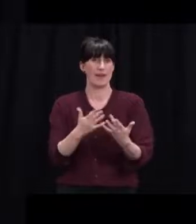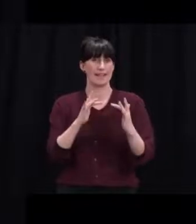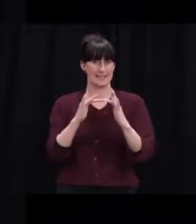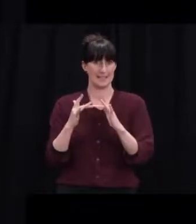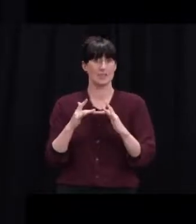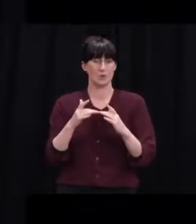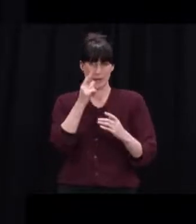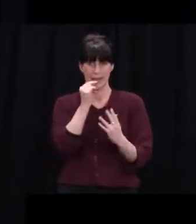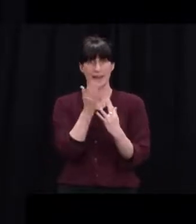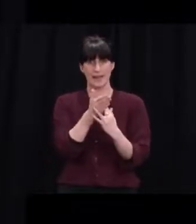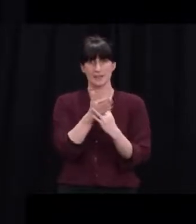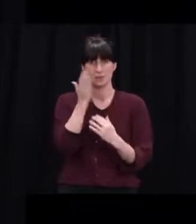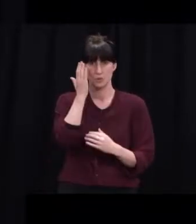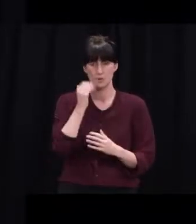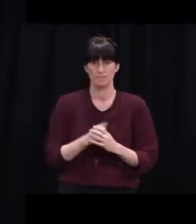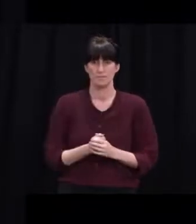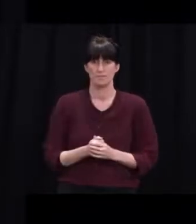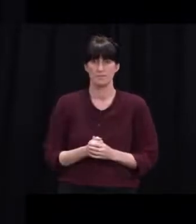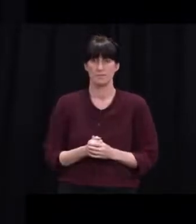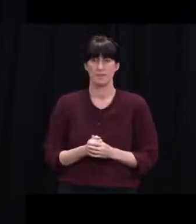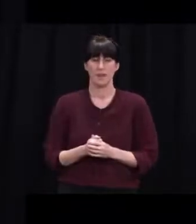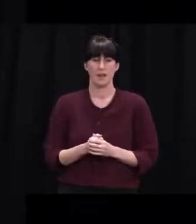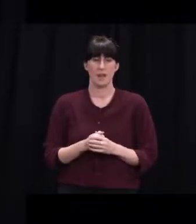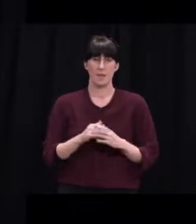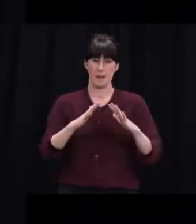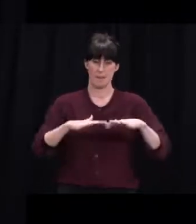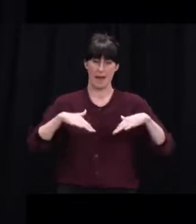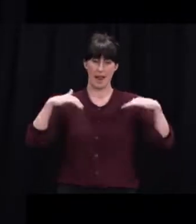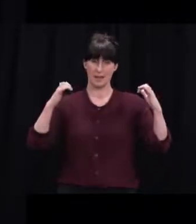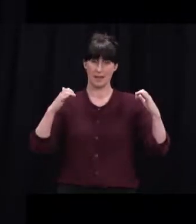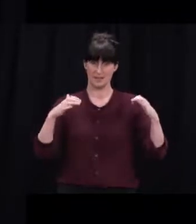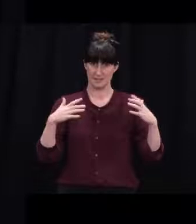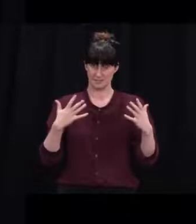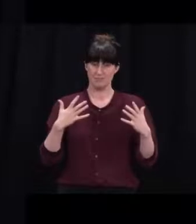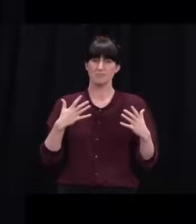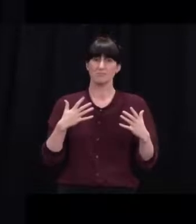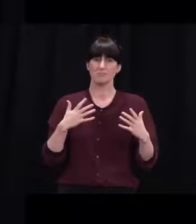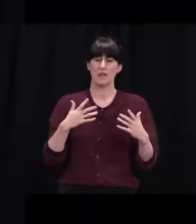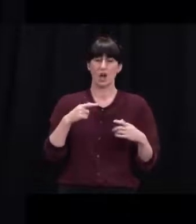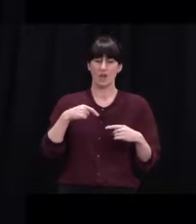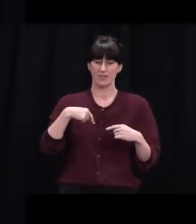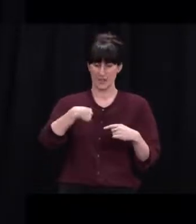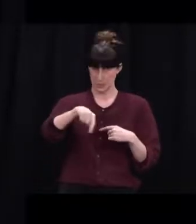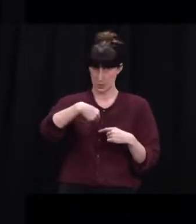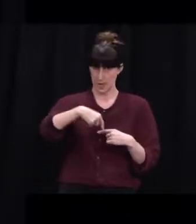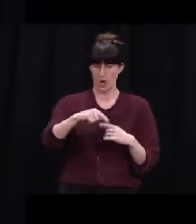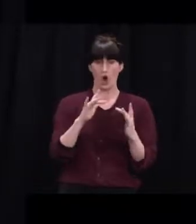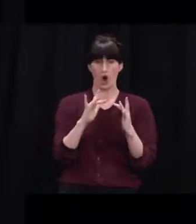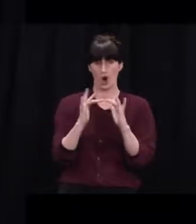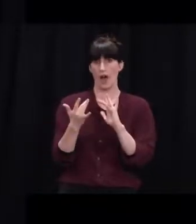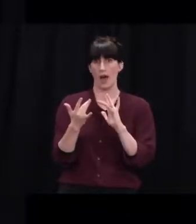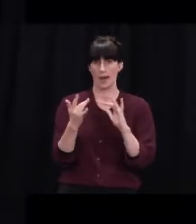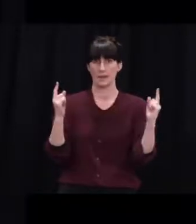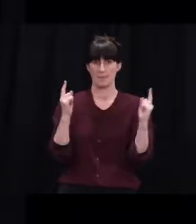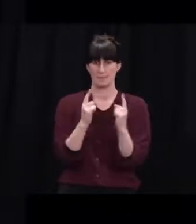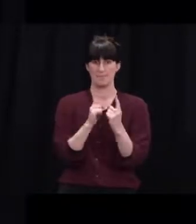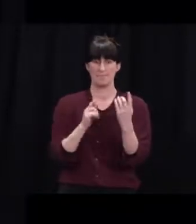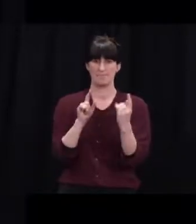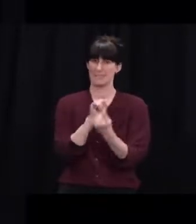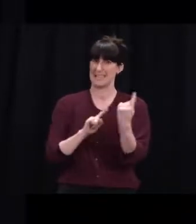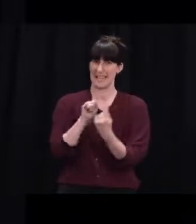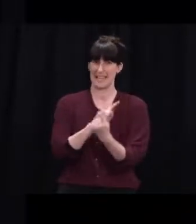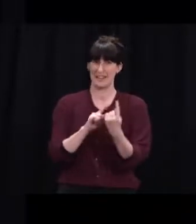internet that aren't connected to the internet where they have learners in them. Finally, a word on Parliament. Select committees are meeting this week to